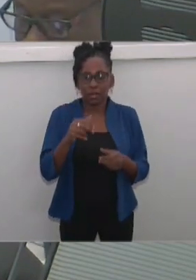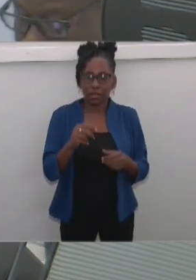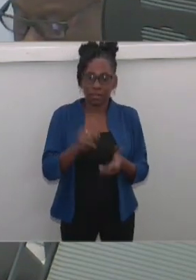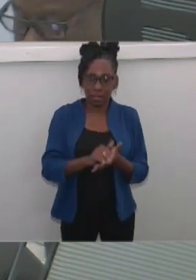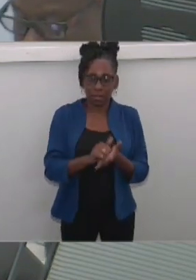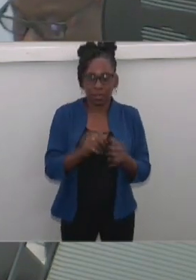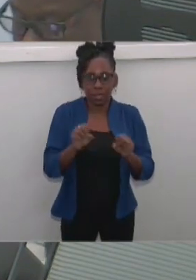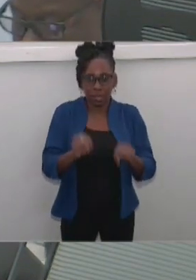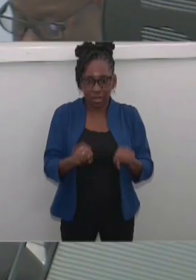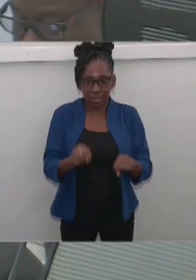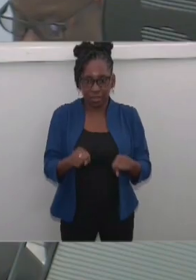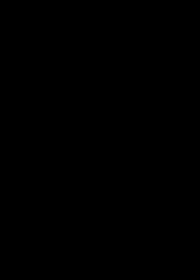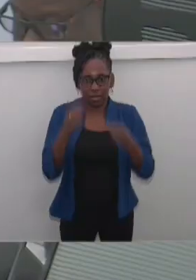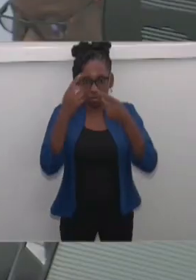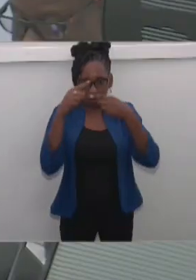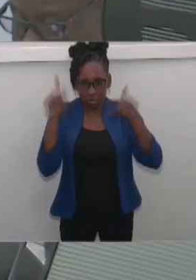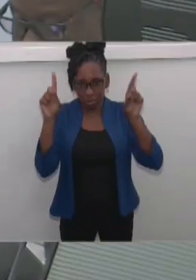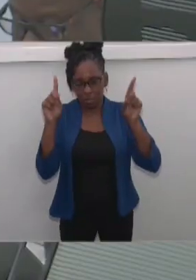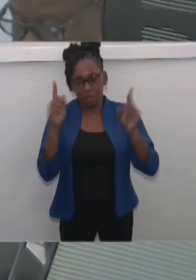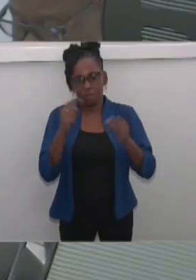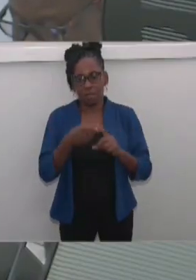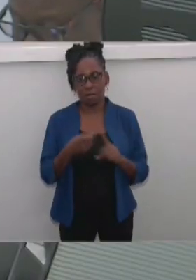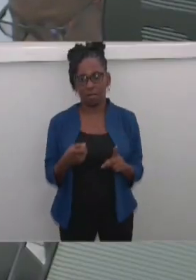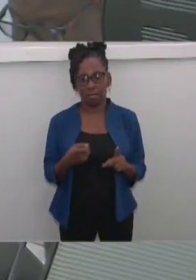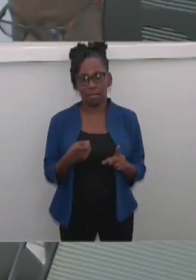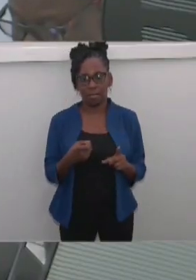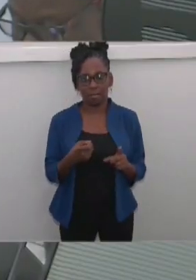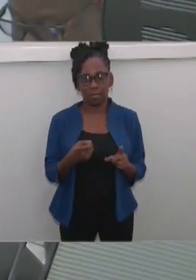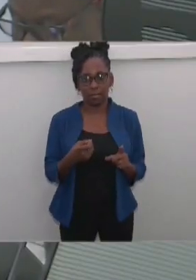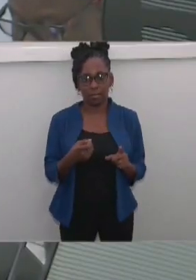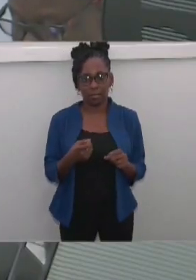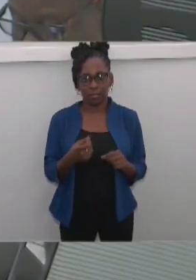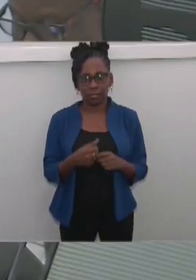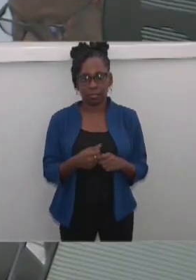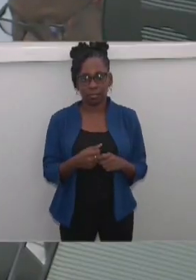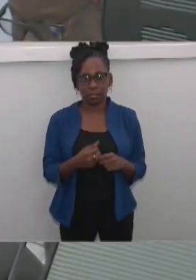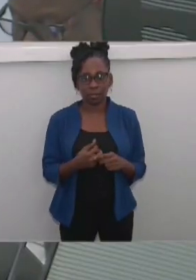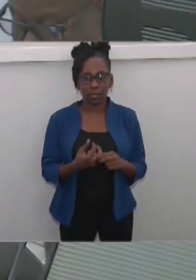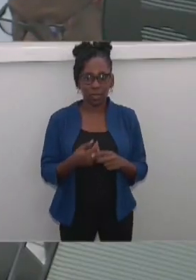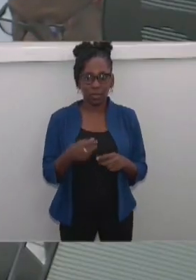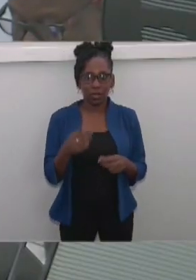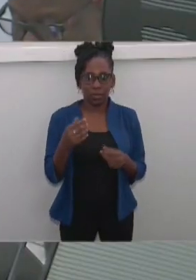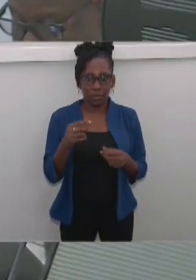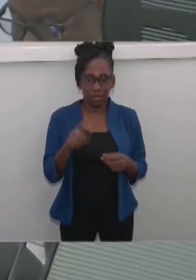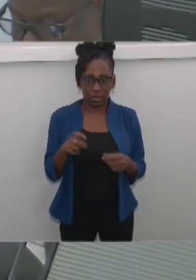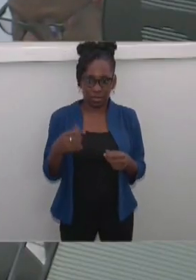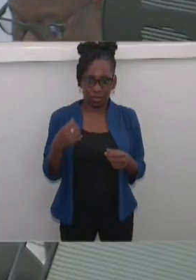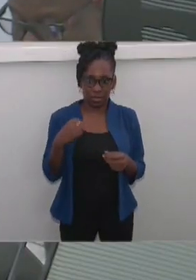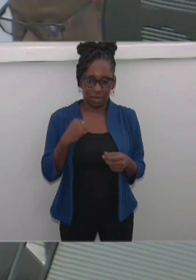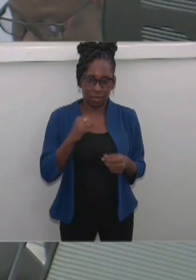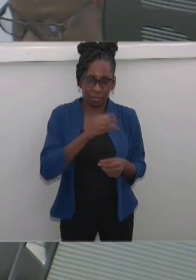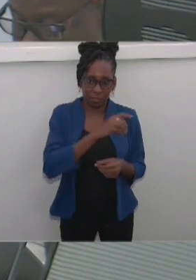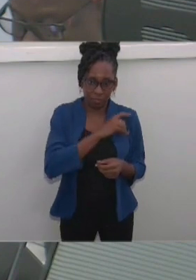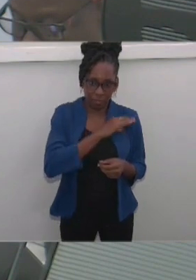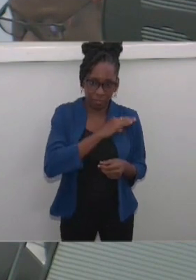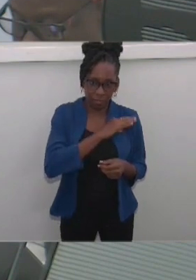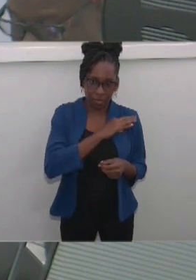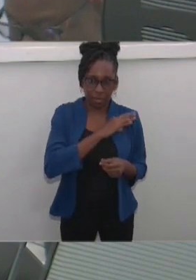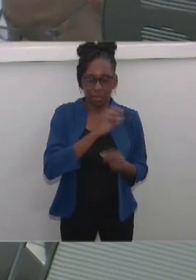great rewards. We must staff our missions appropriately and allow them to go forth in service of their